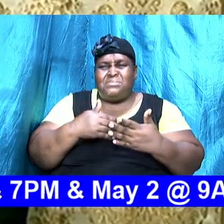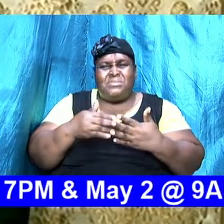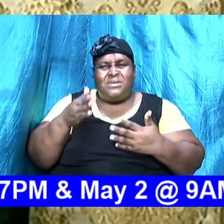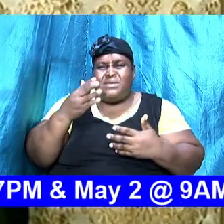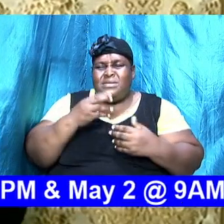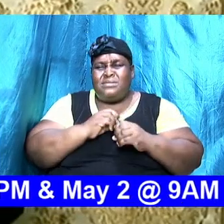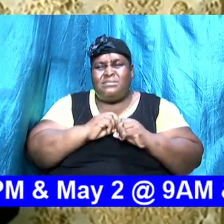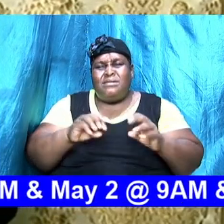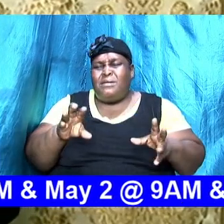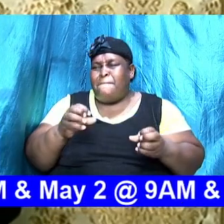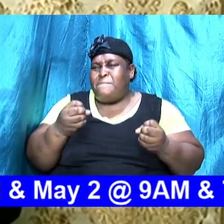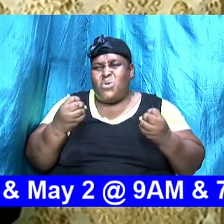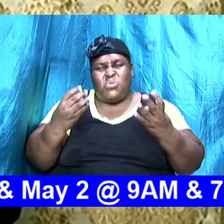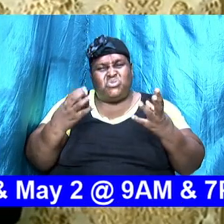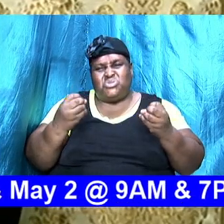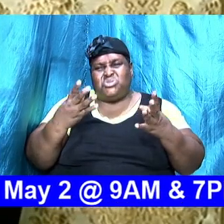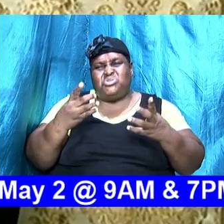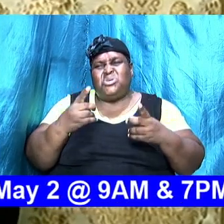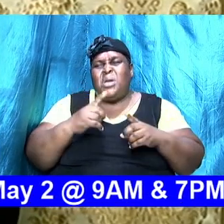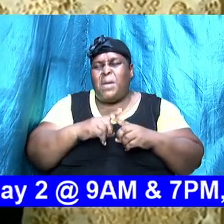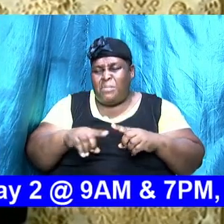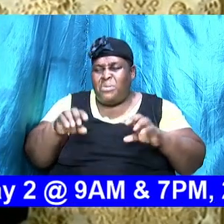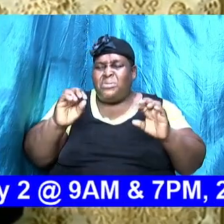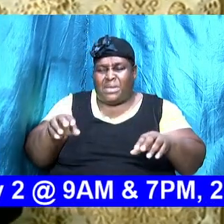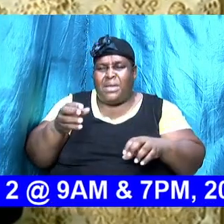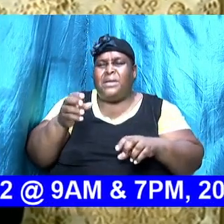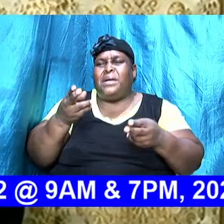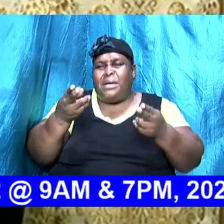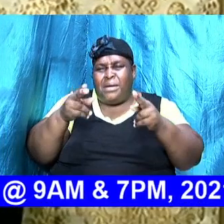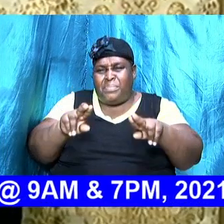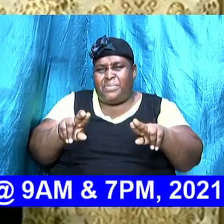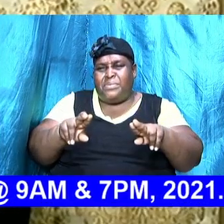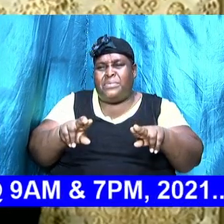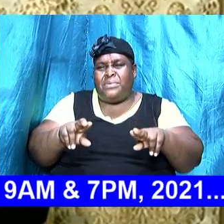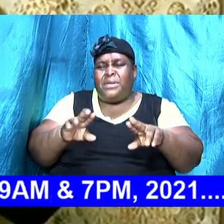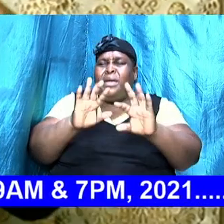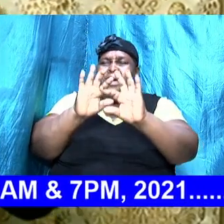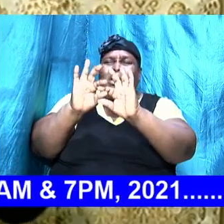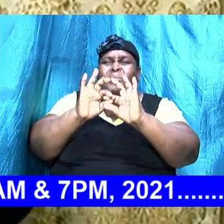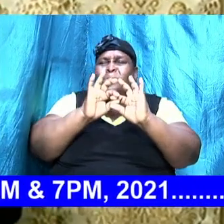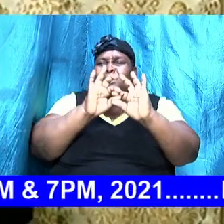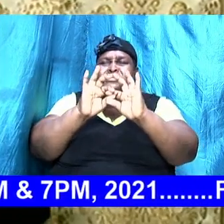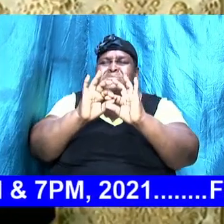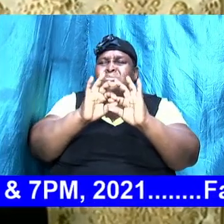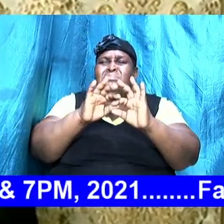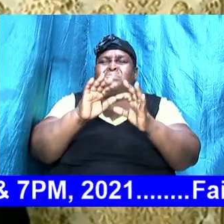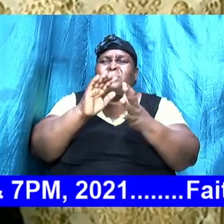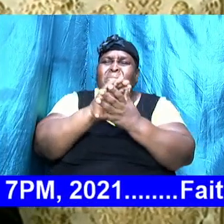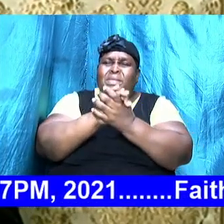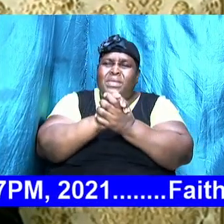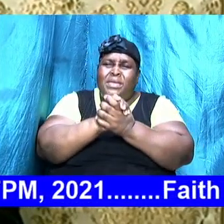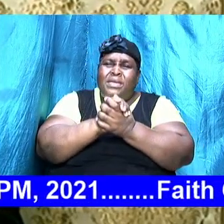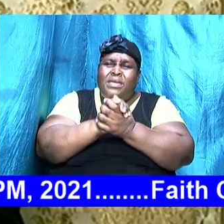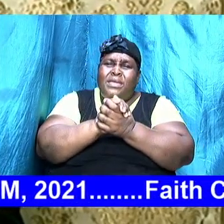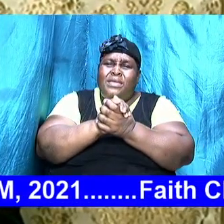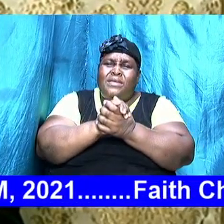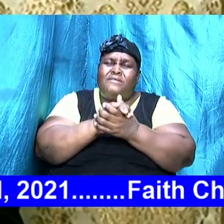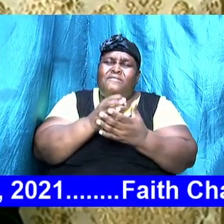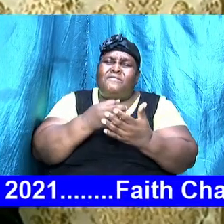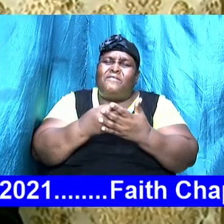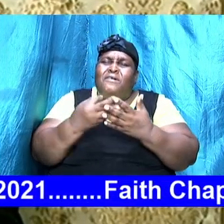rare that a relationship, that a marriage falls into disrepair